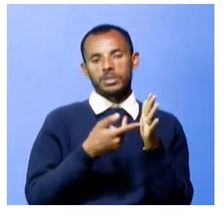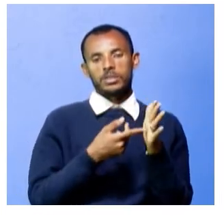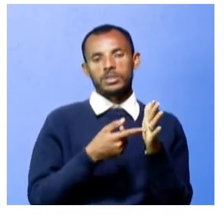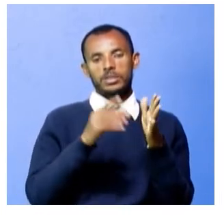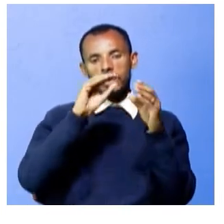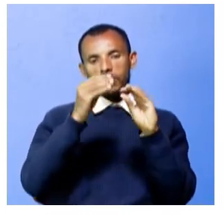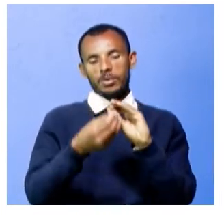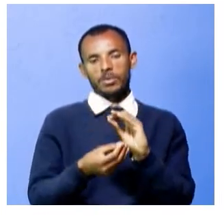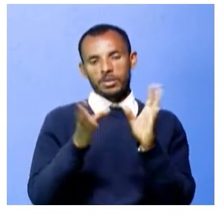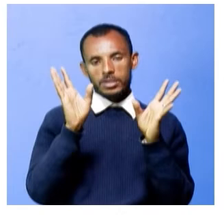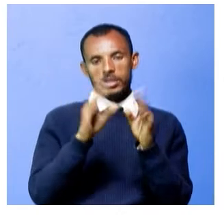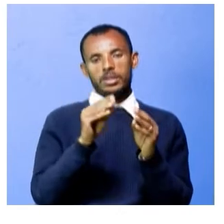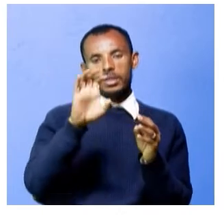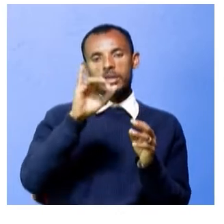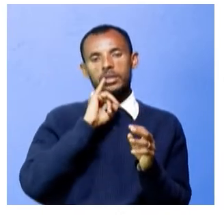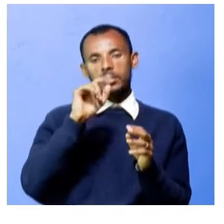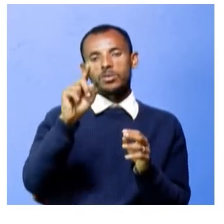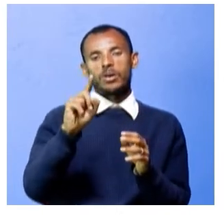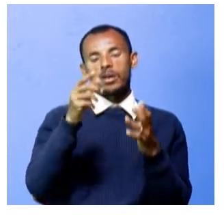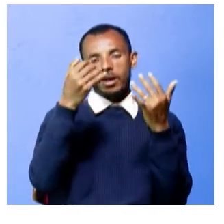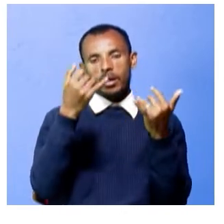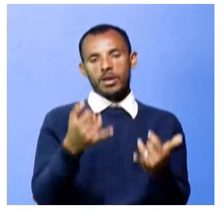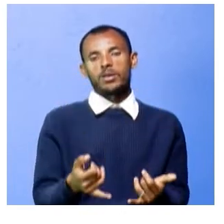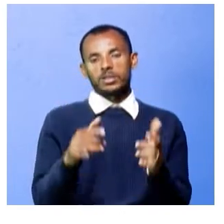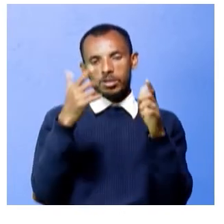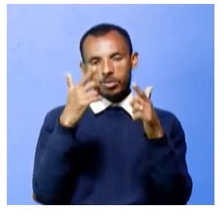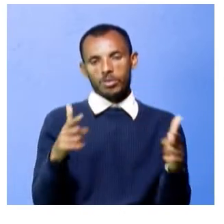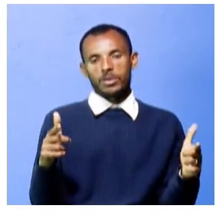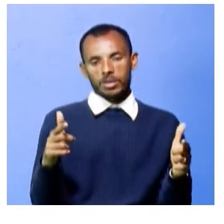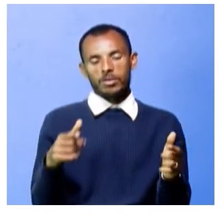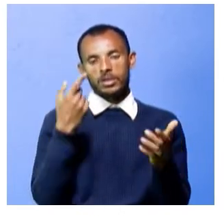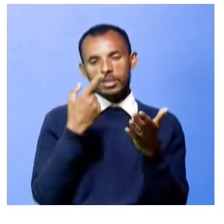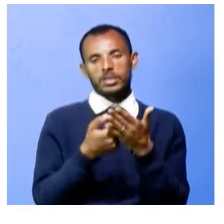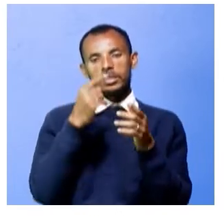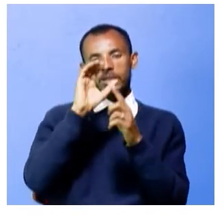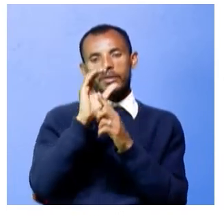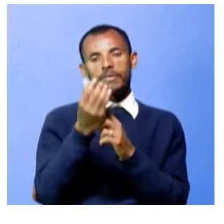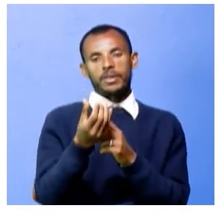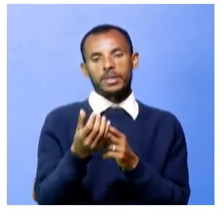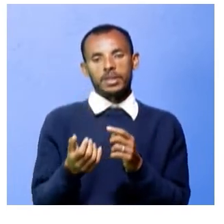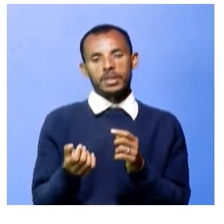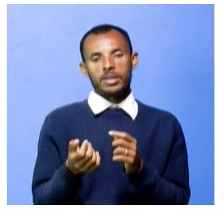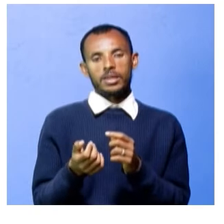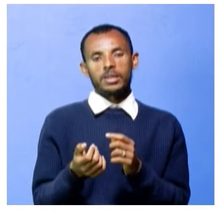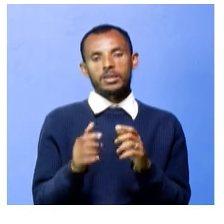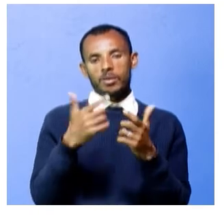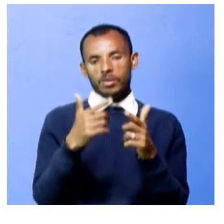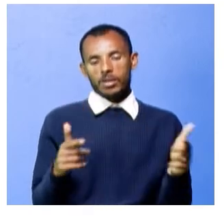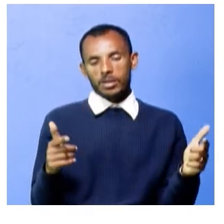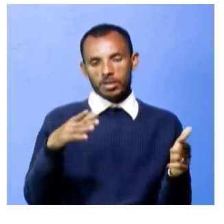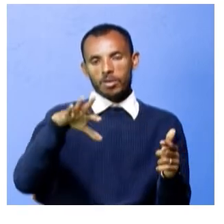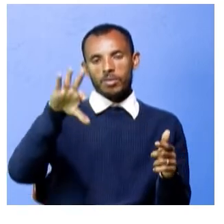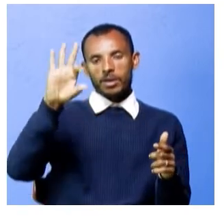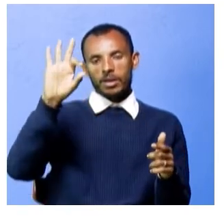cardinal number of set E is 1. Now the probability of this event, the probability of